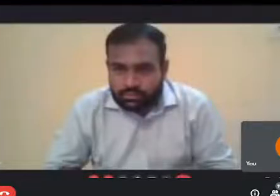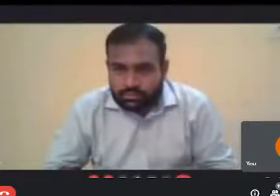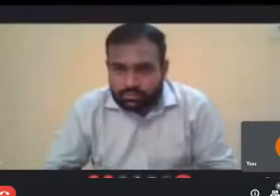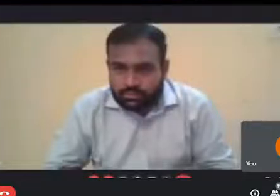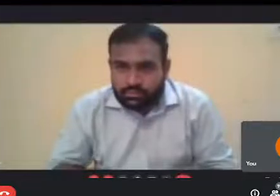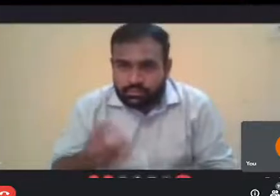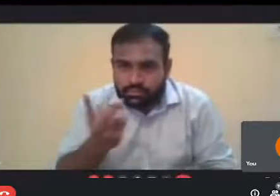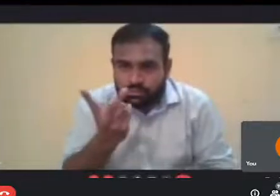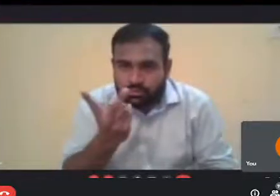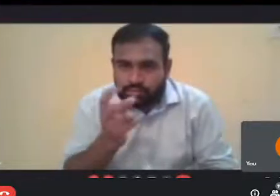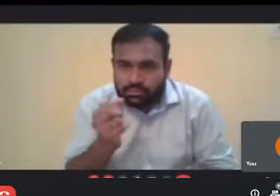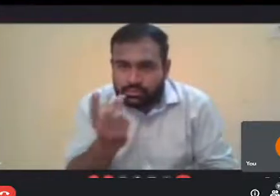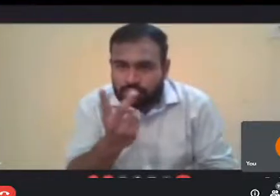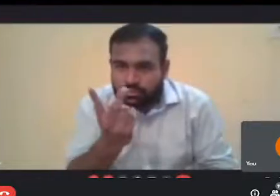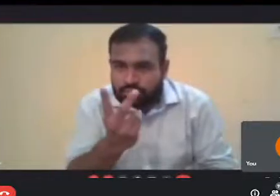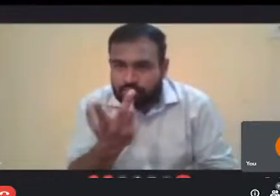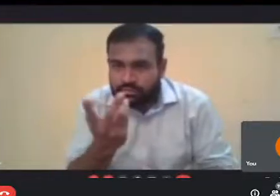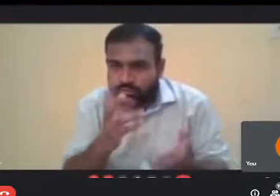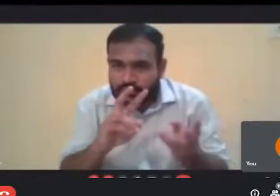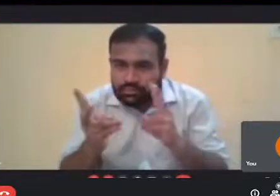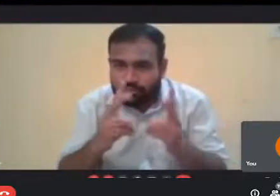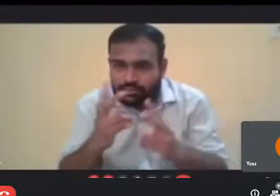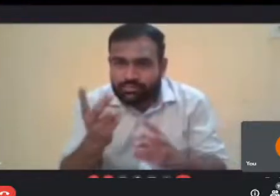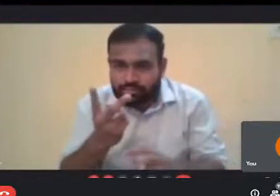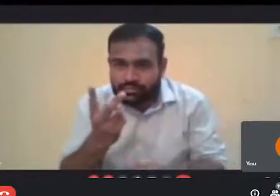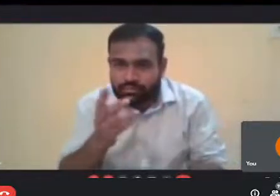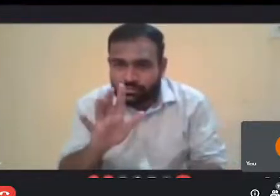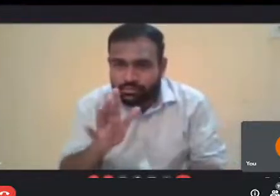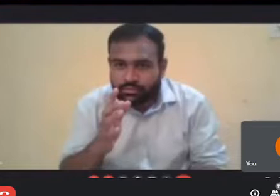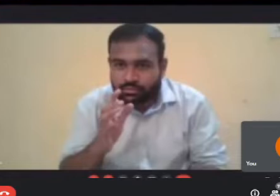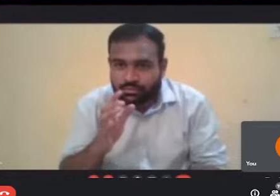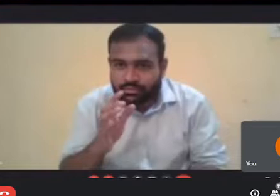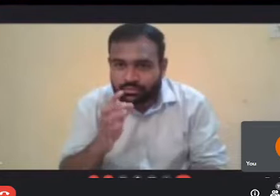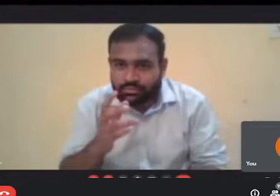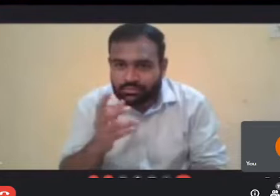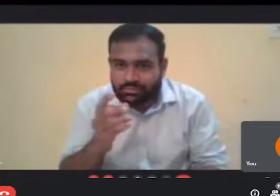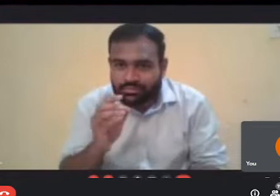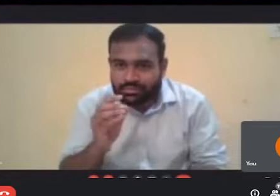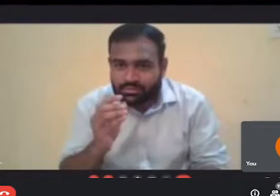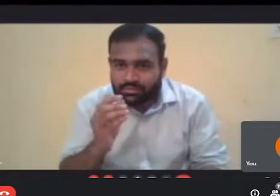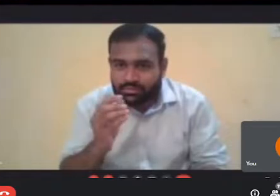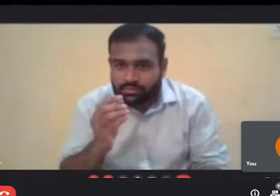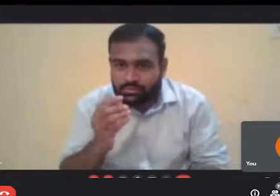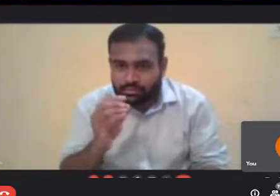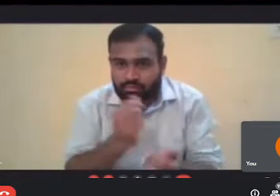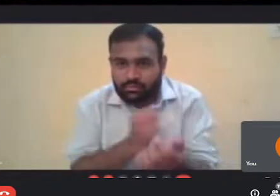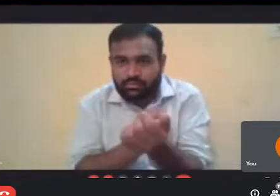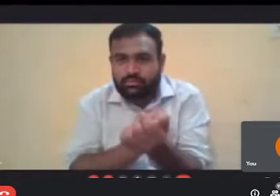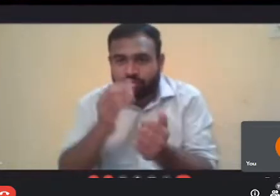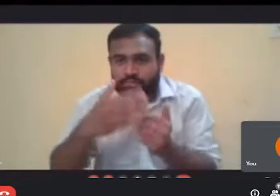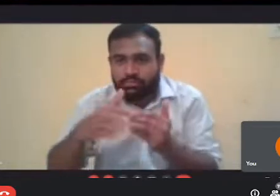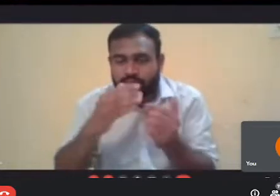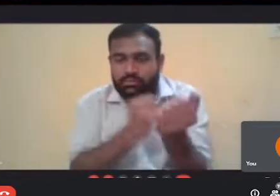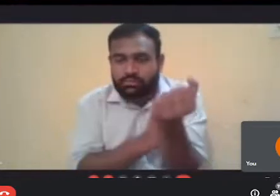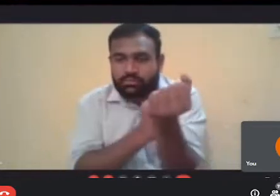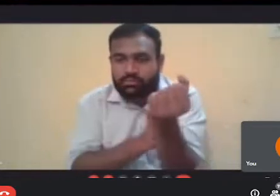is now to solve deafness by cochlear implants. And so